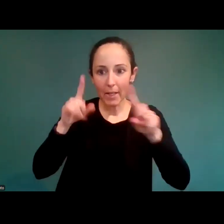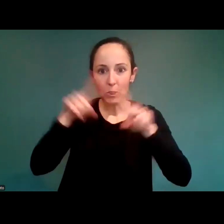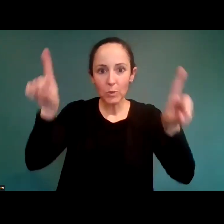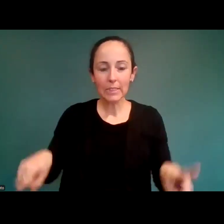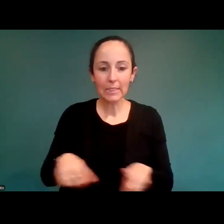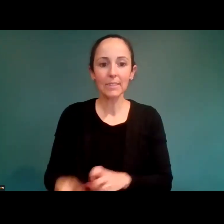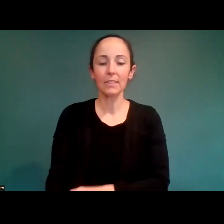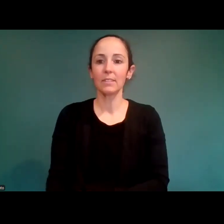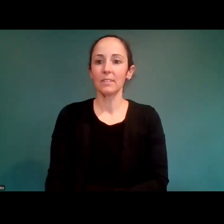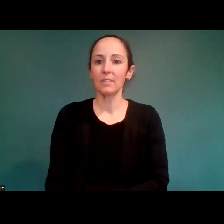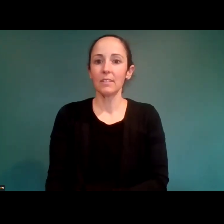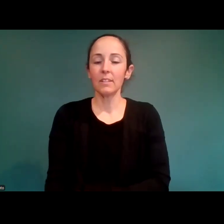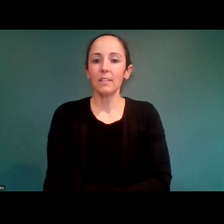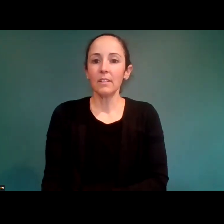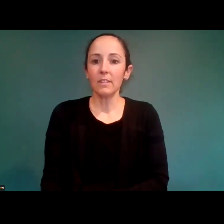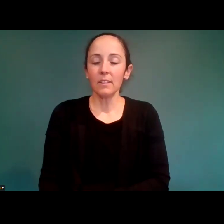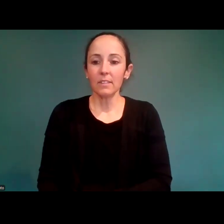screen. All